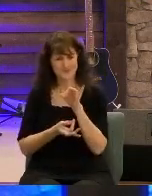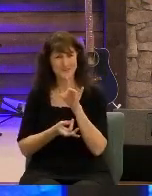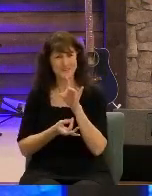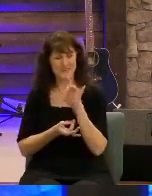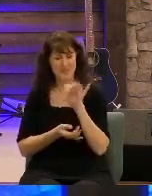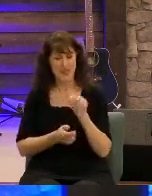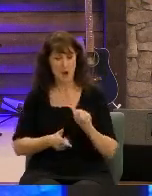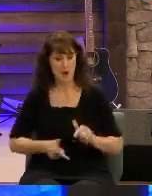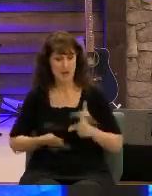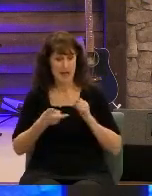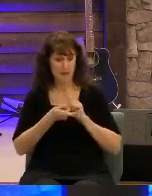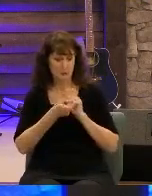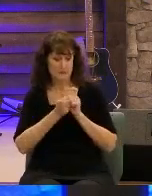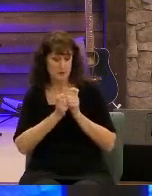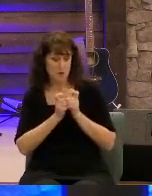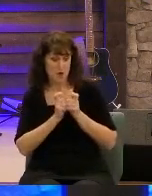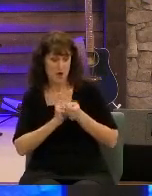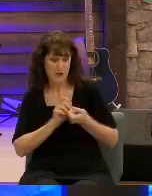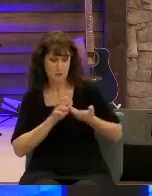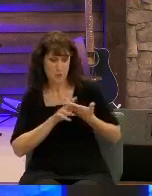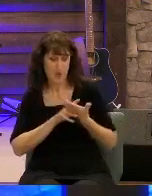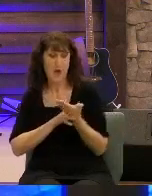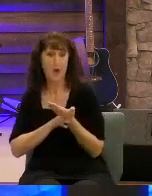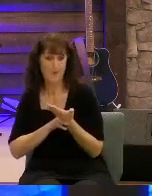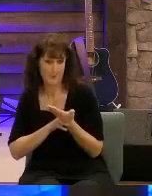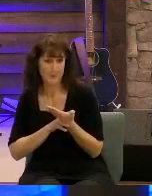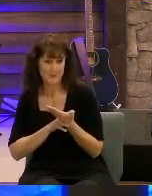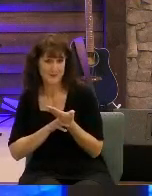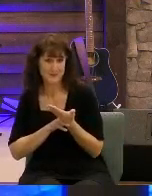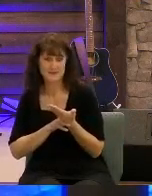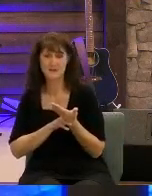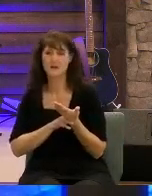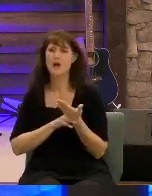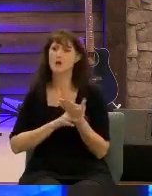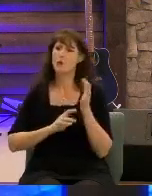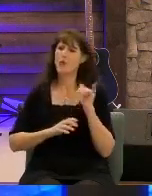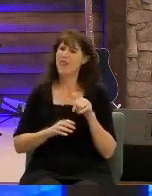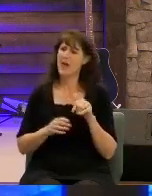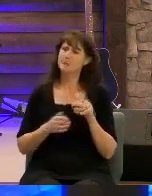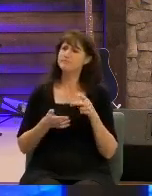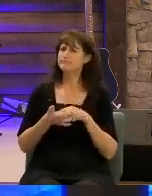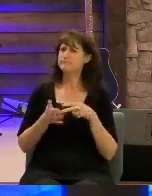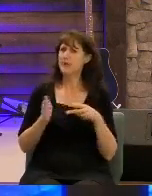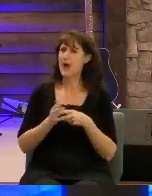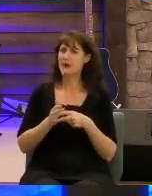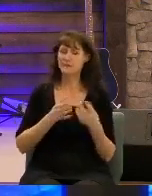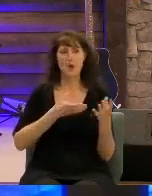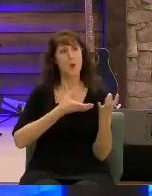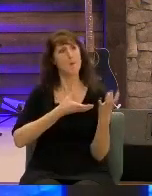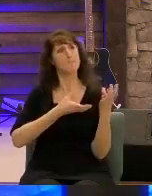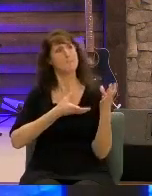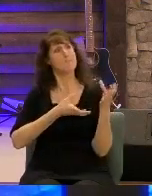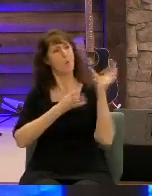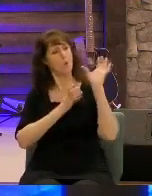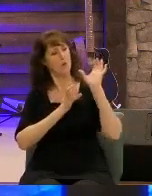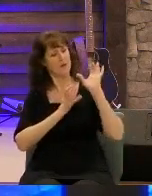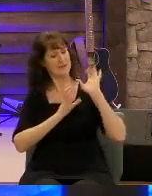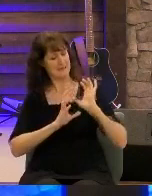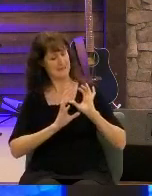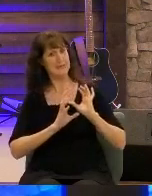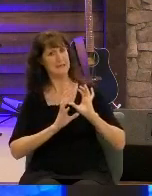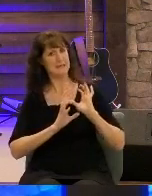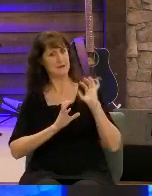lives would be changed throughout. See, infuse implies a pouring in of something that gives,